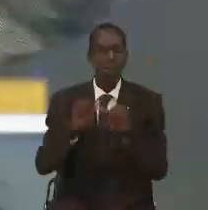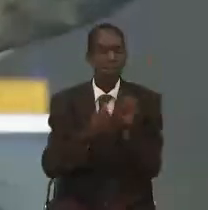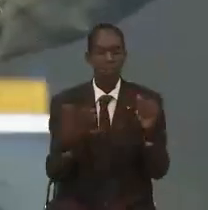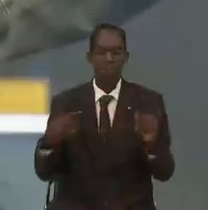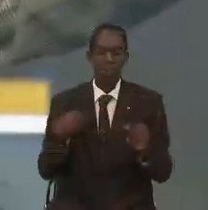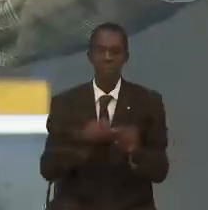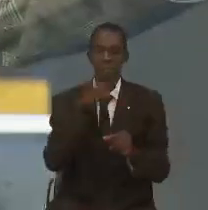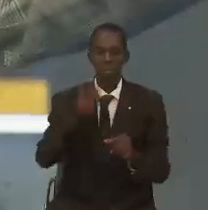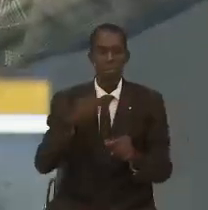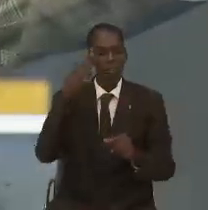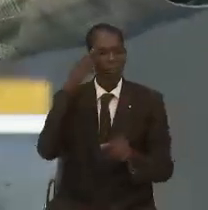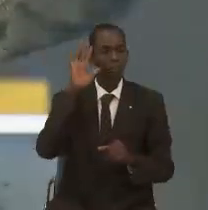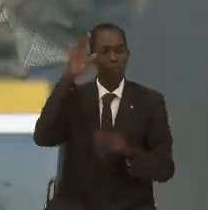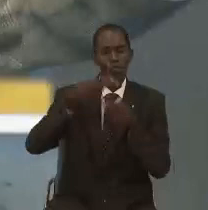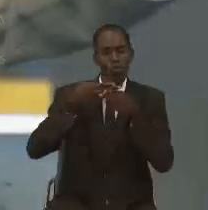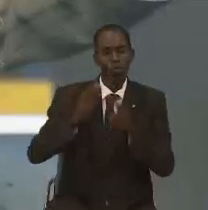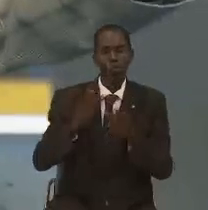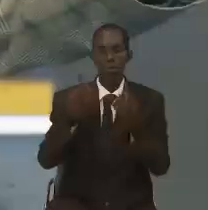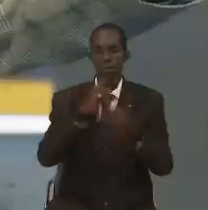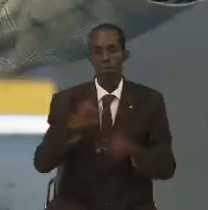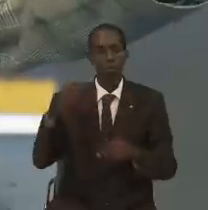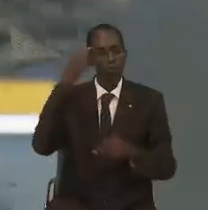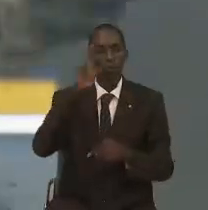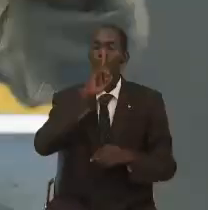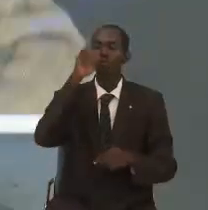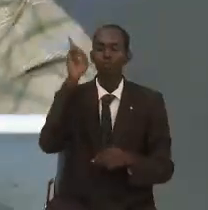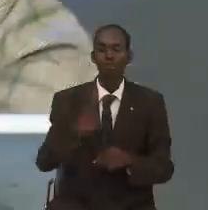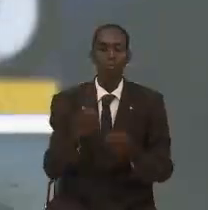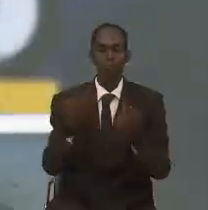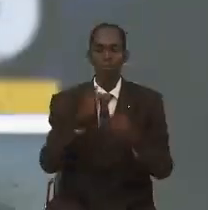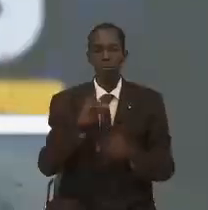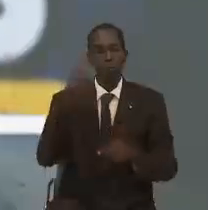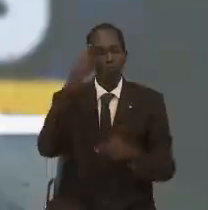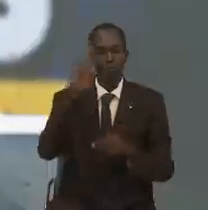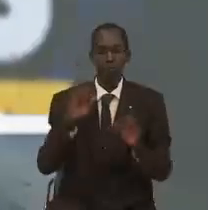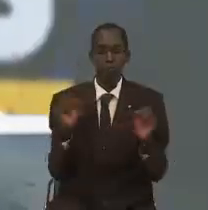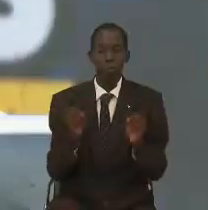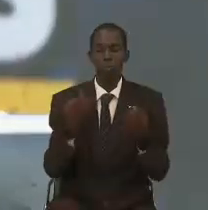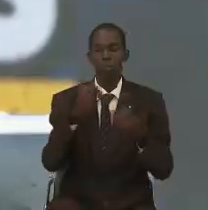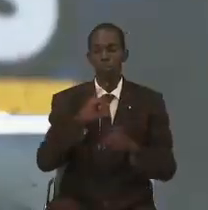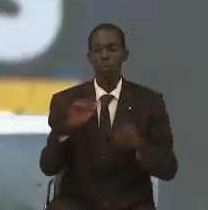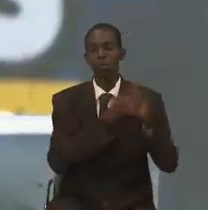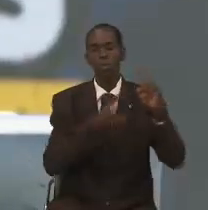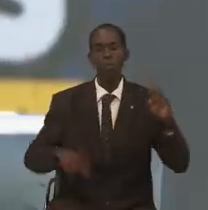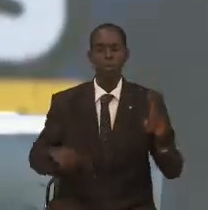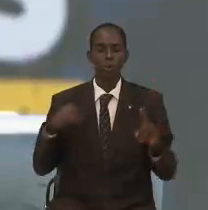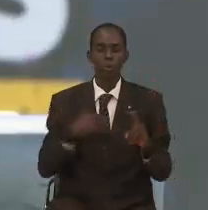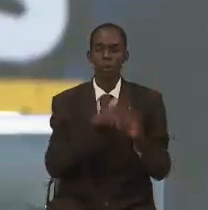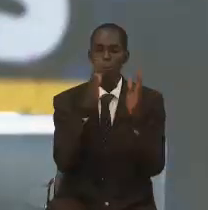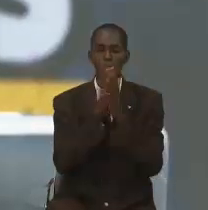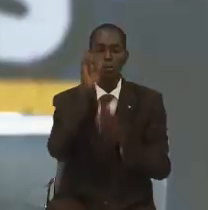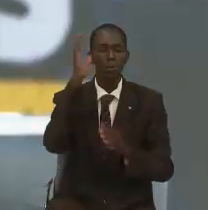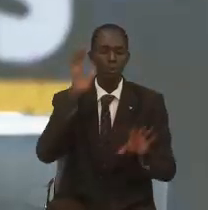your sure coming, for your certain coming, for your sudden coming, oh Lord, we pray you will do in